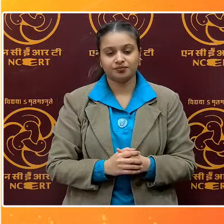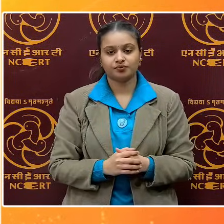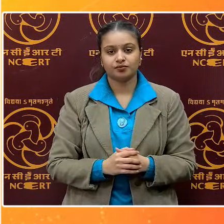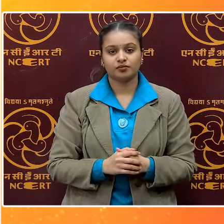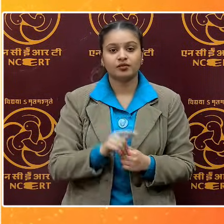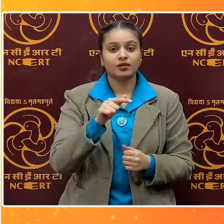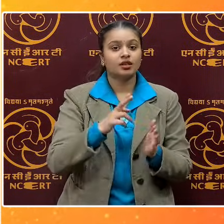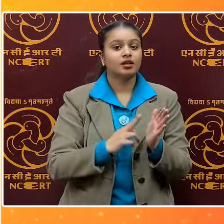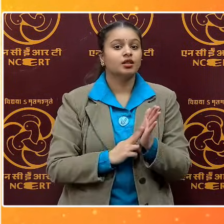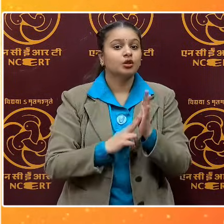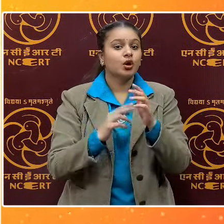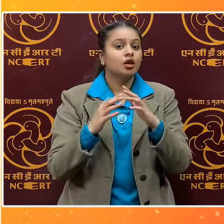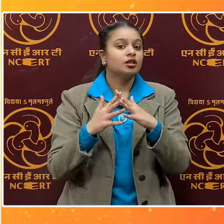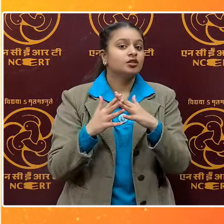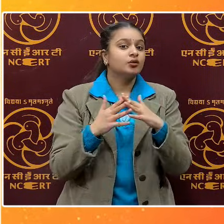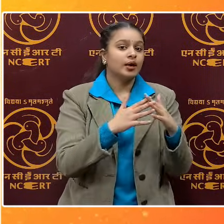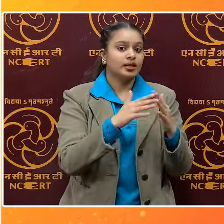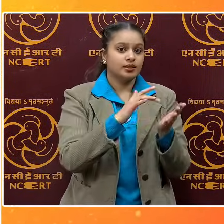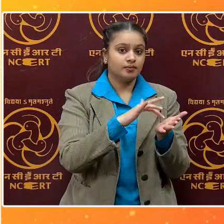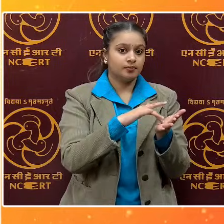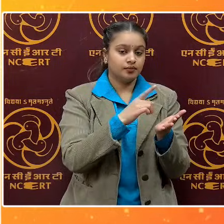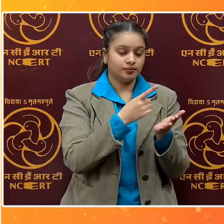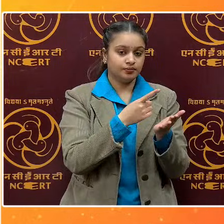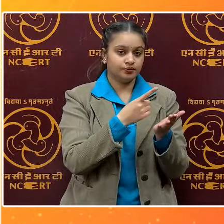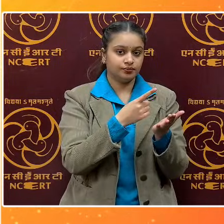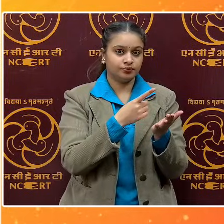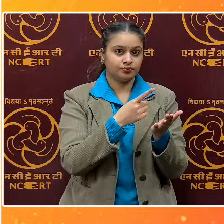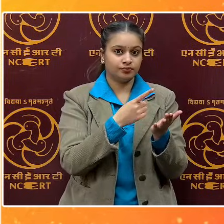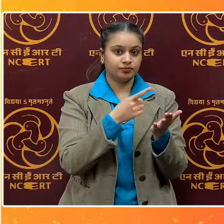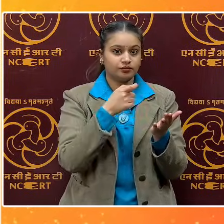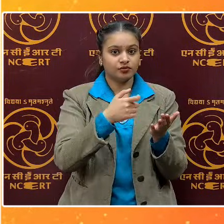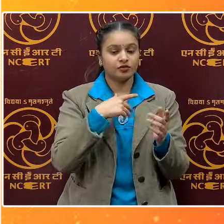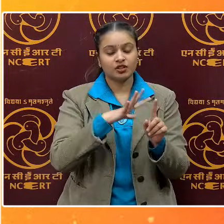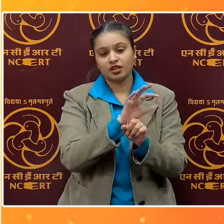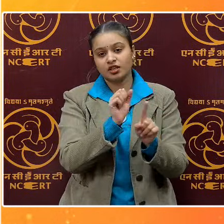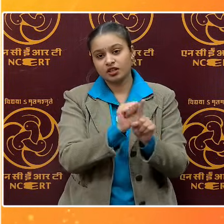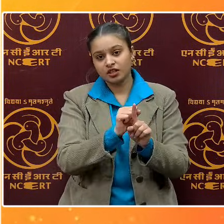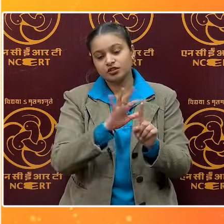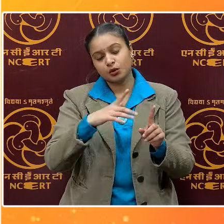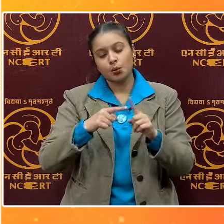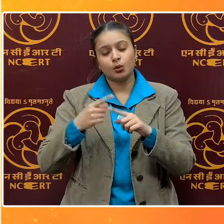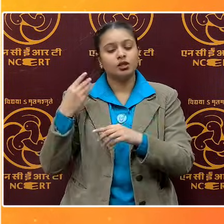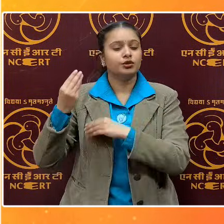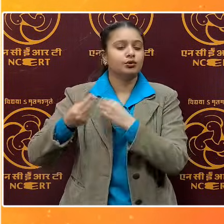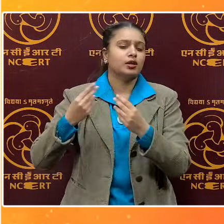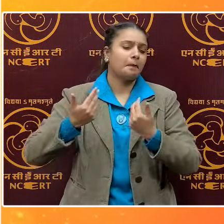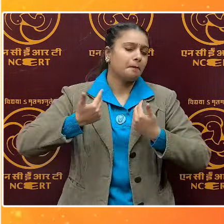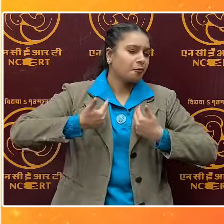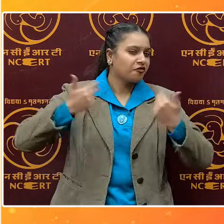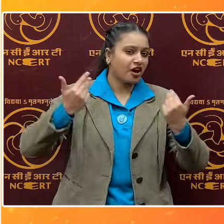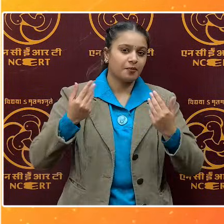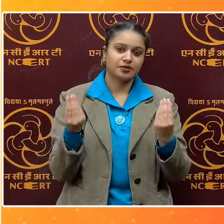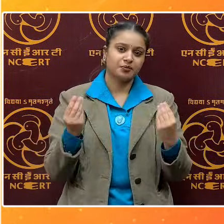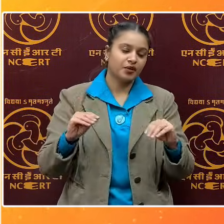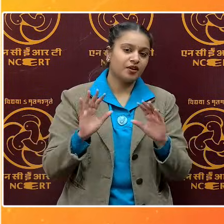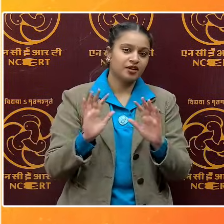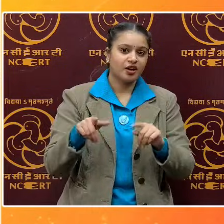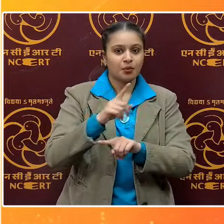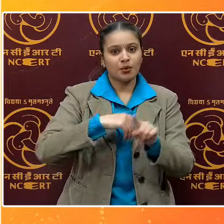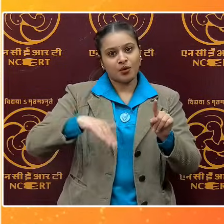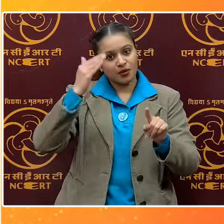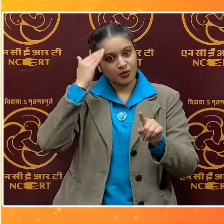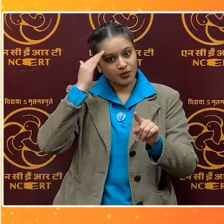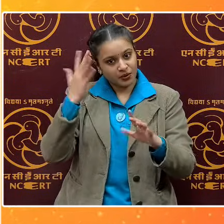it is in northwest India. It is rich in culture and heritage. We have all seen and we all